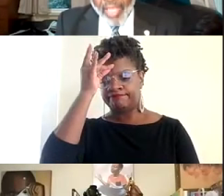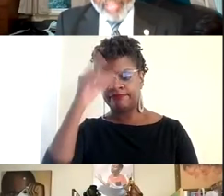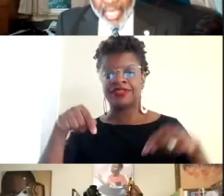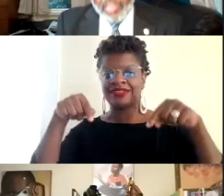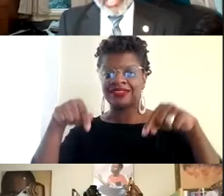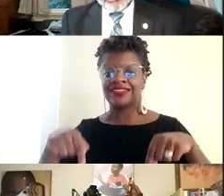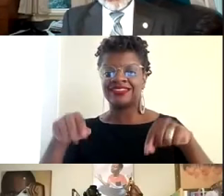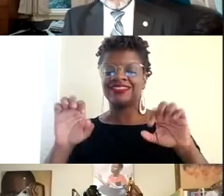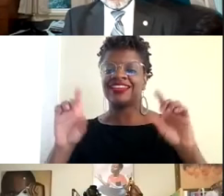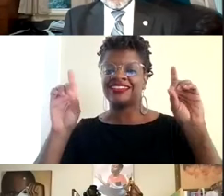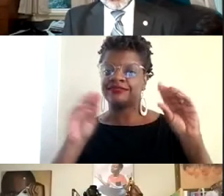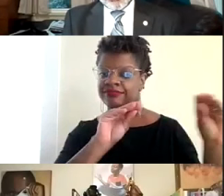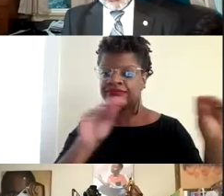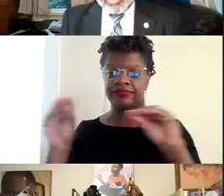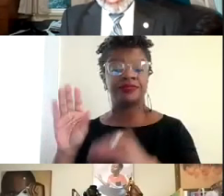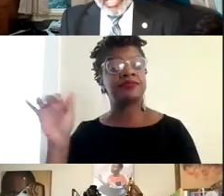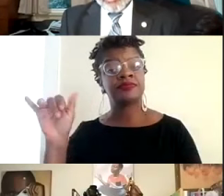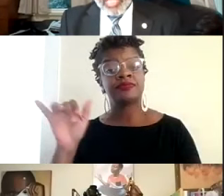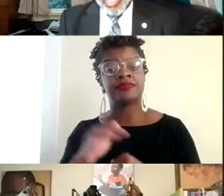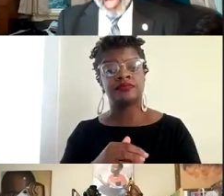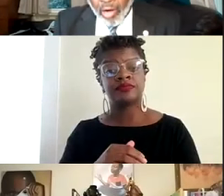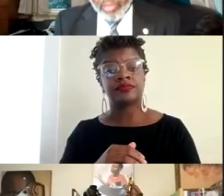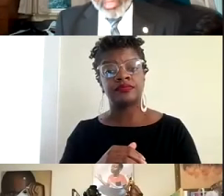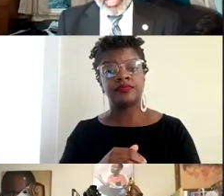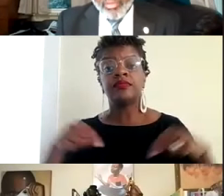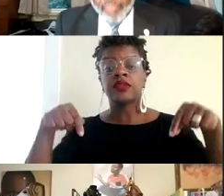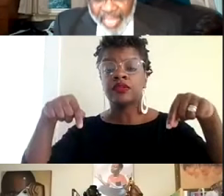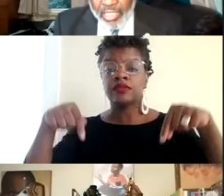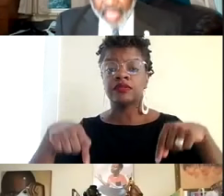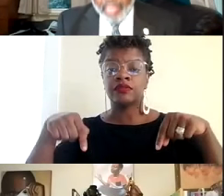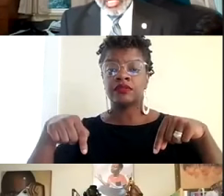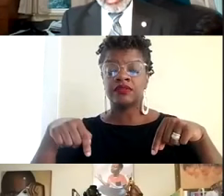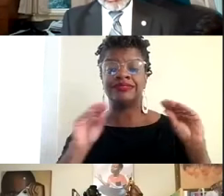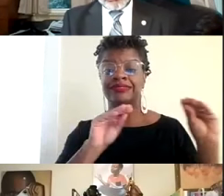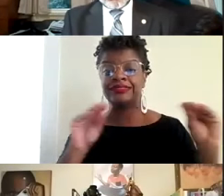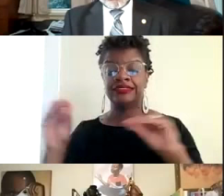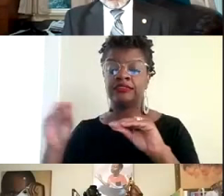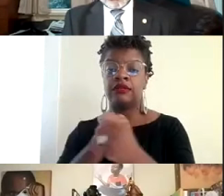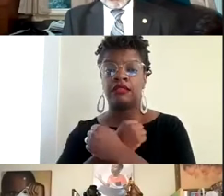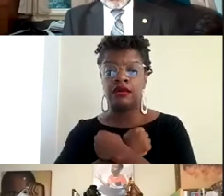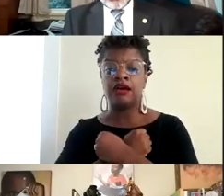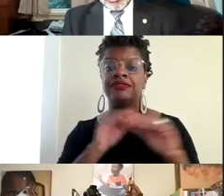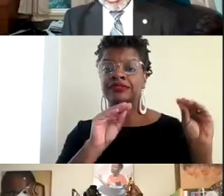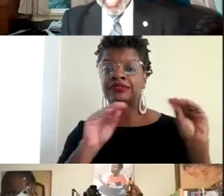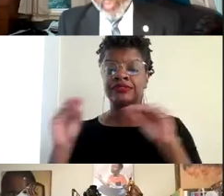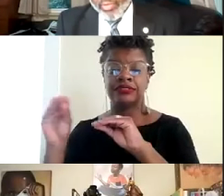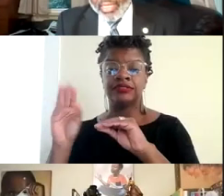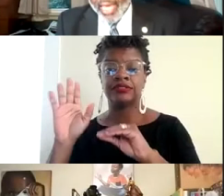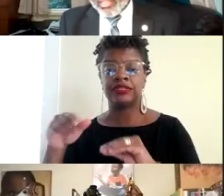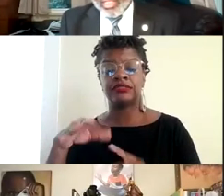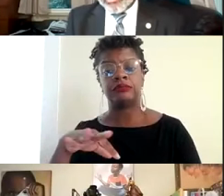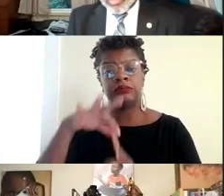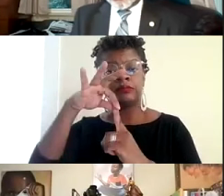part of education. This is the heart of education. And that